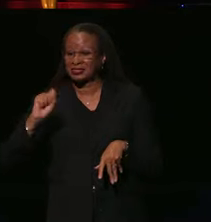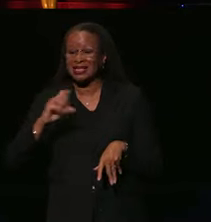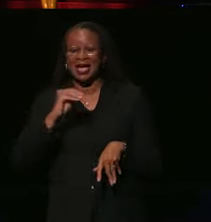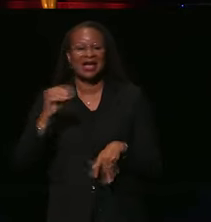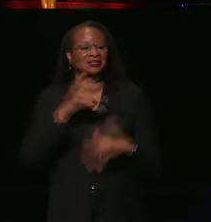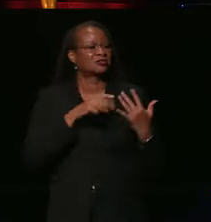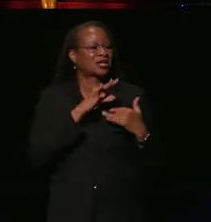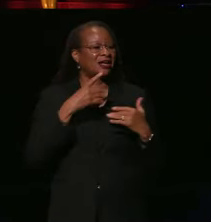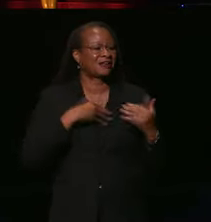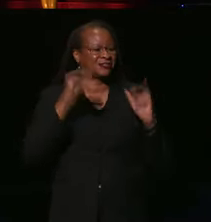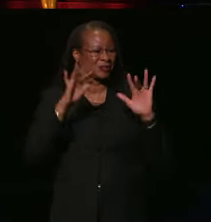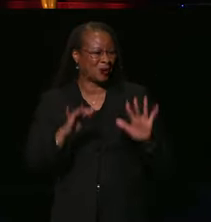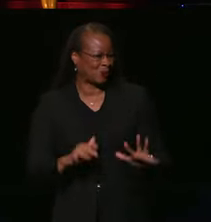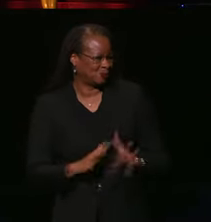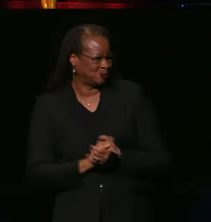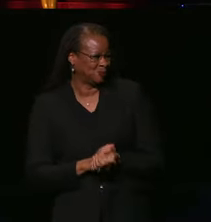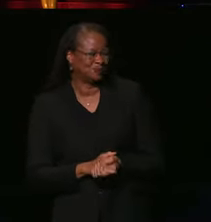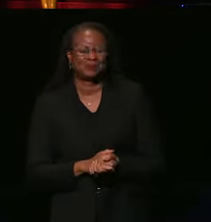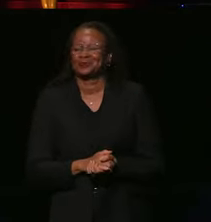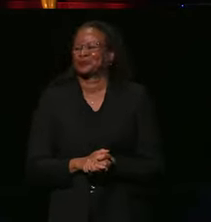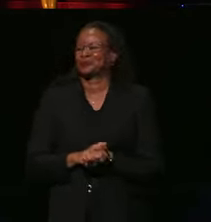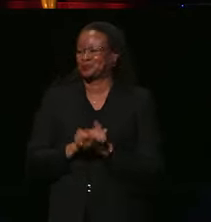Snow.